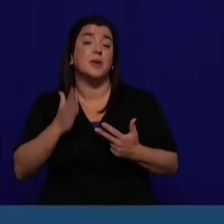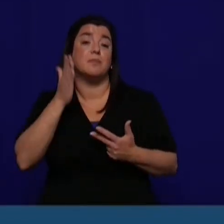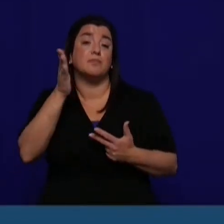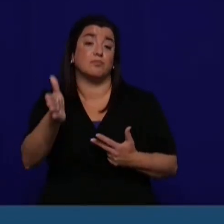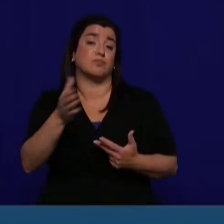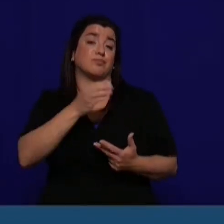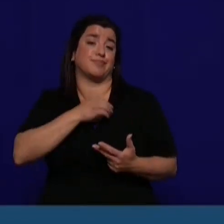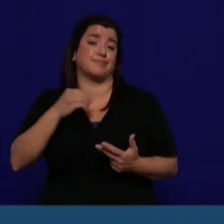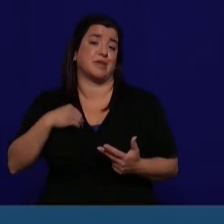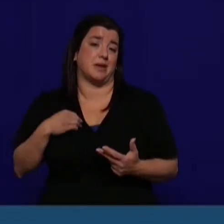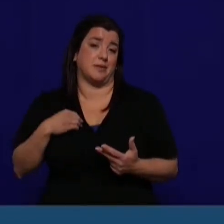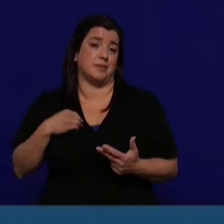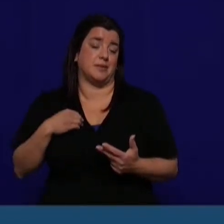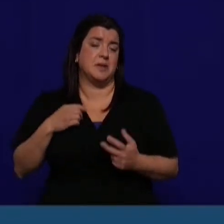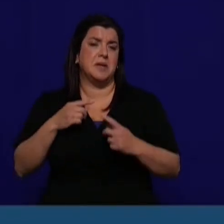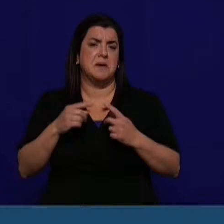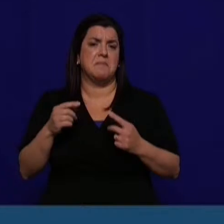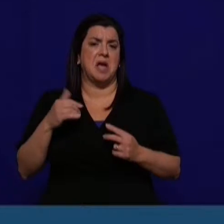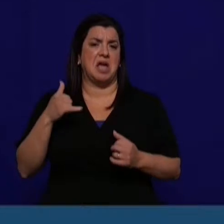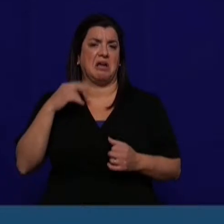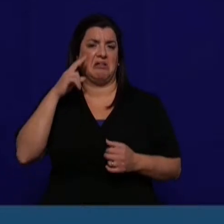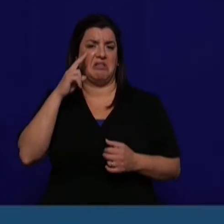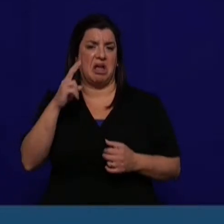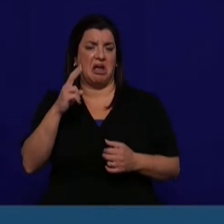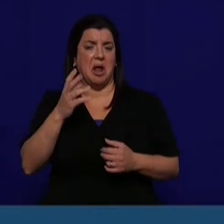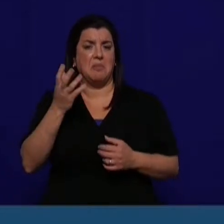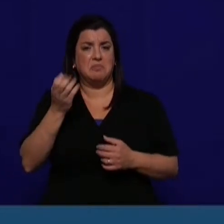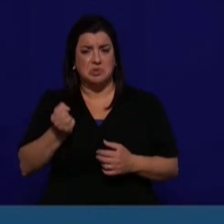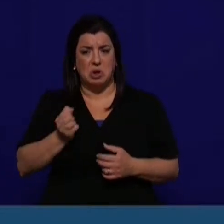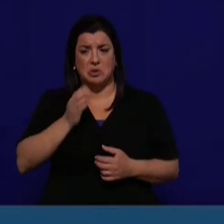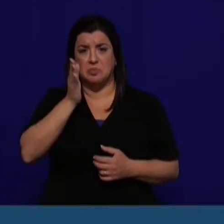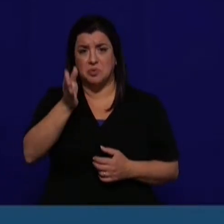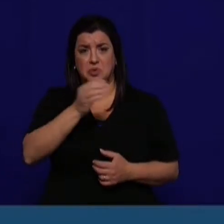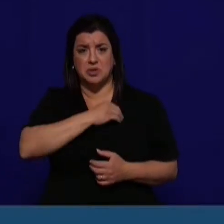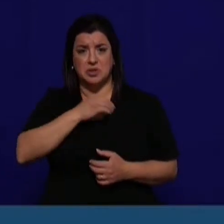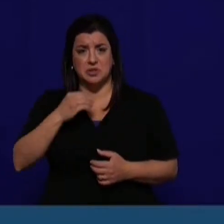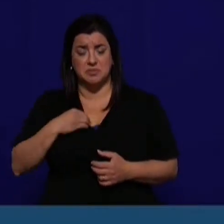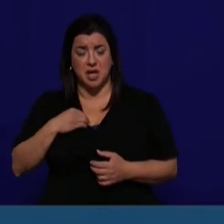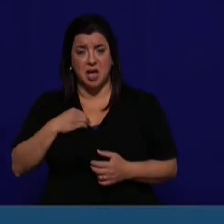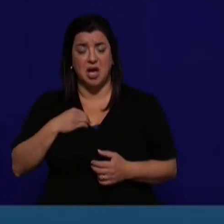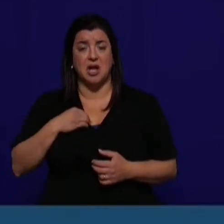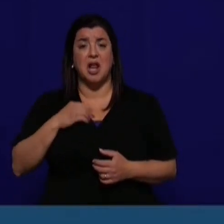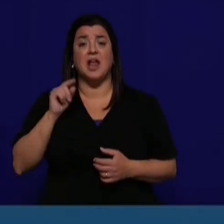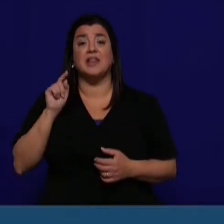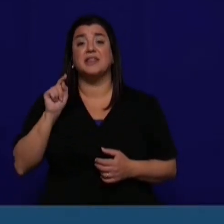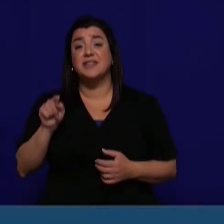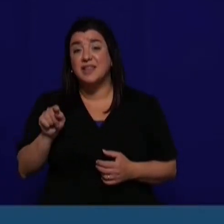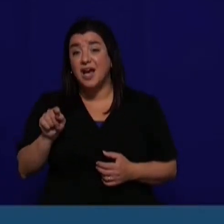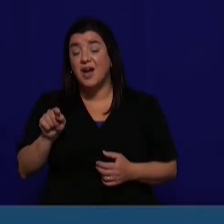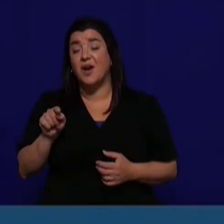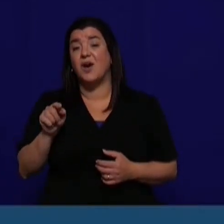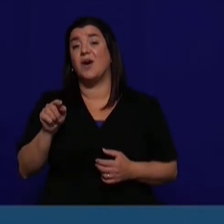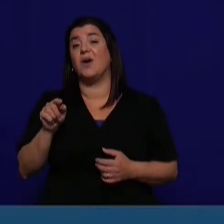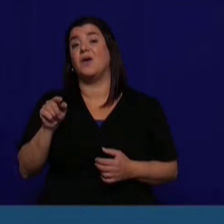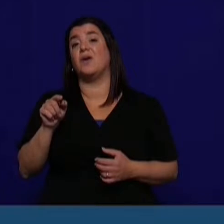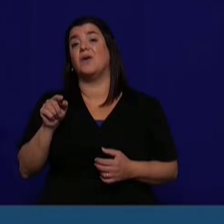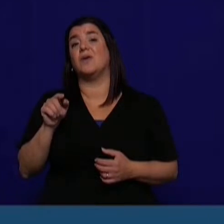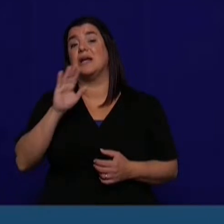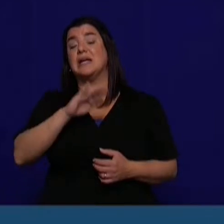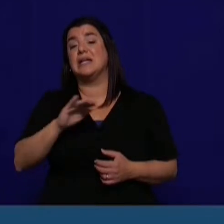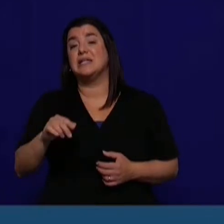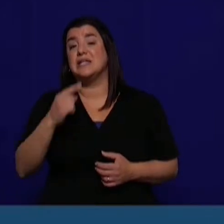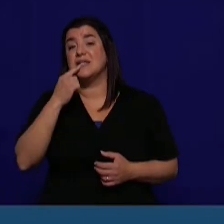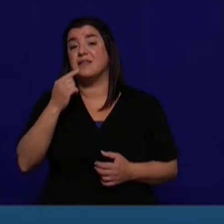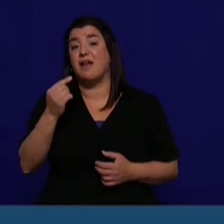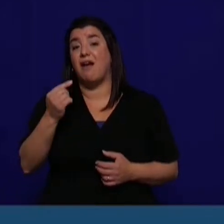dawk il-persuni li kollhom bżonn jidħlu l-isptar għall-kura kienu iktar persuni l-maġġor parti tagħhom li jkunu ta' etajiet